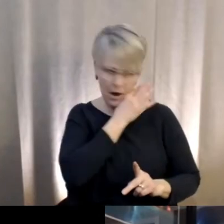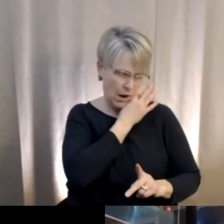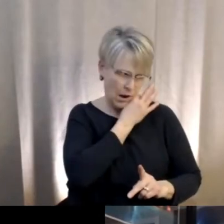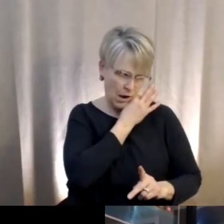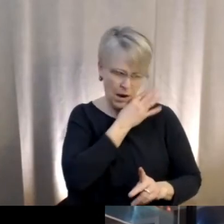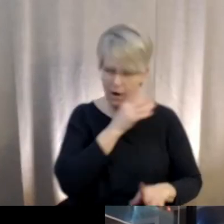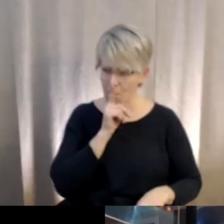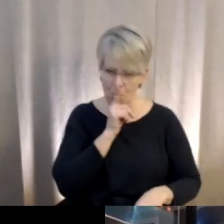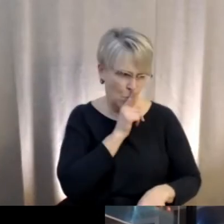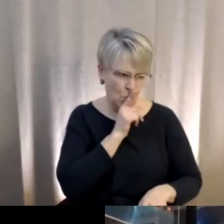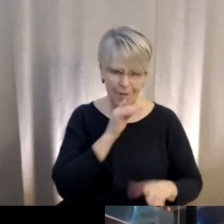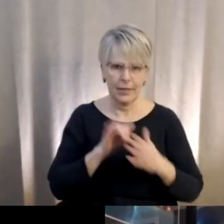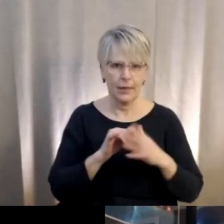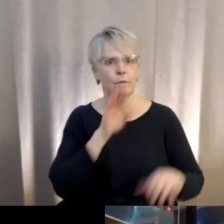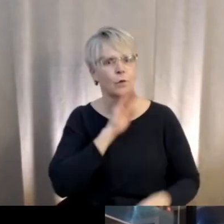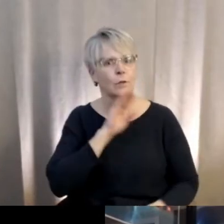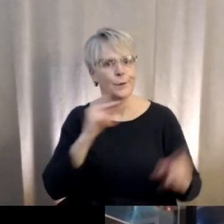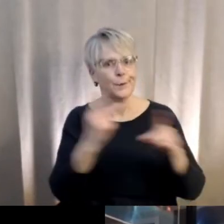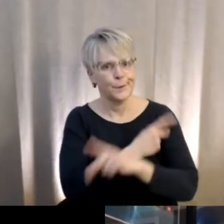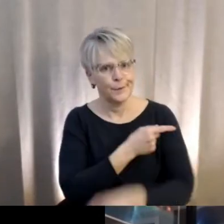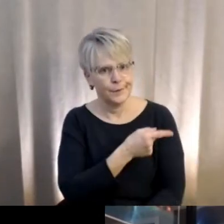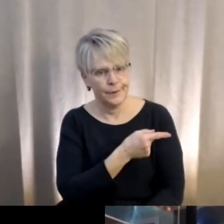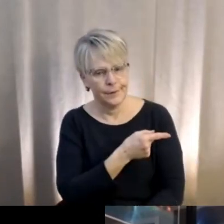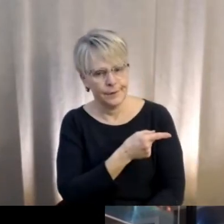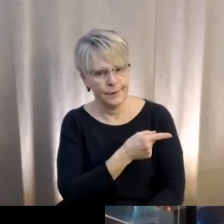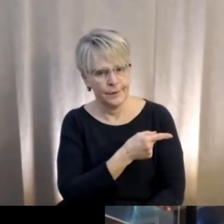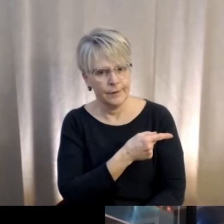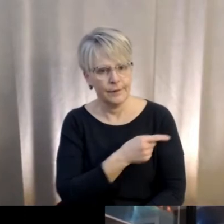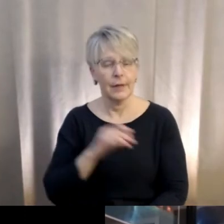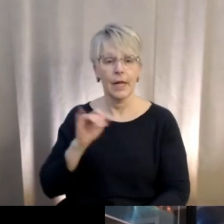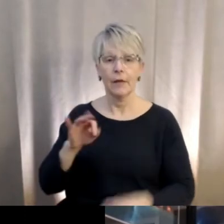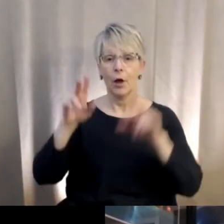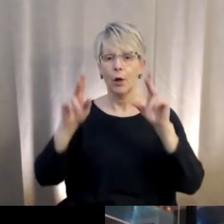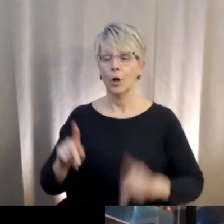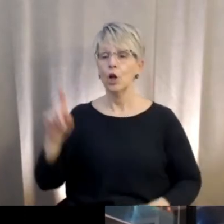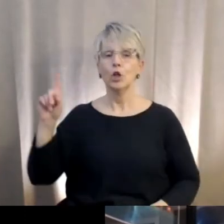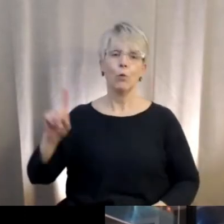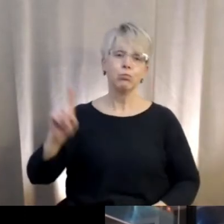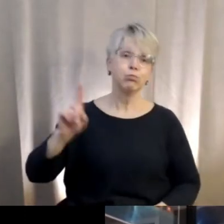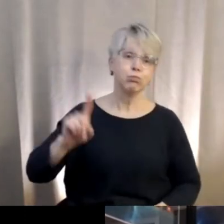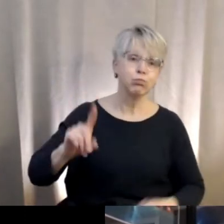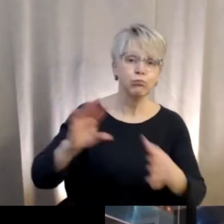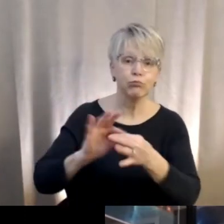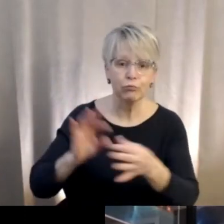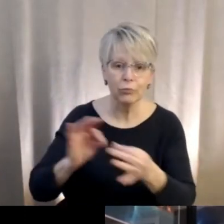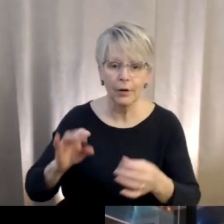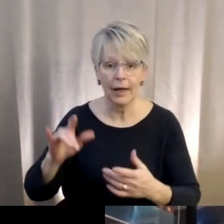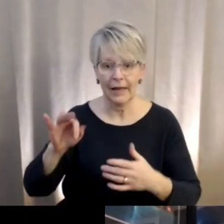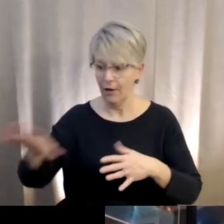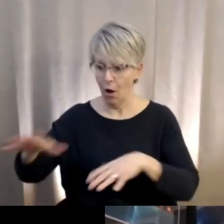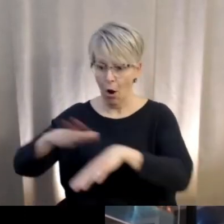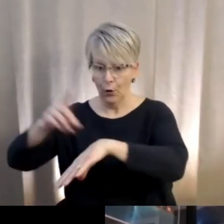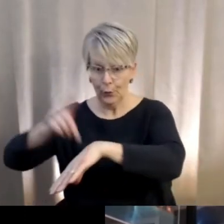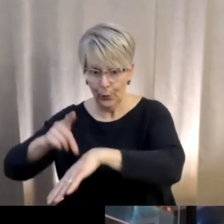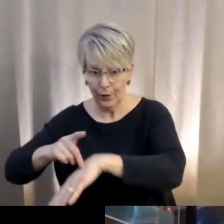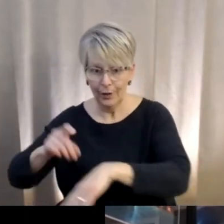You know, it's actually oftentimes a lot easier when somebody comes to talk to you, as long as it's not like tasking is happening, or I'm, in my case,